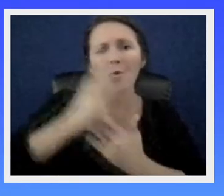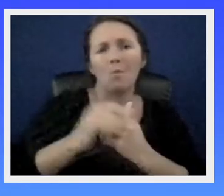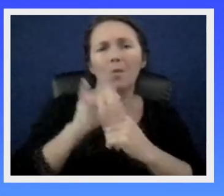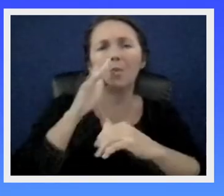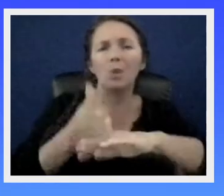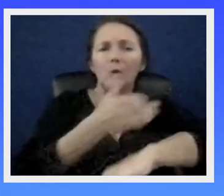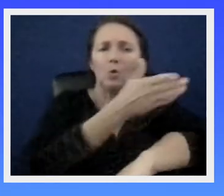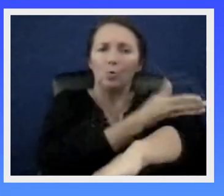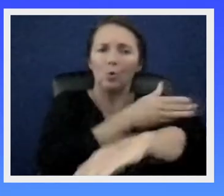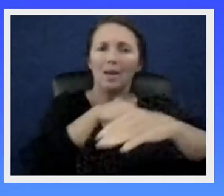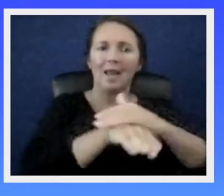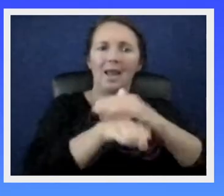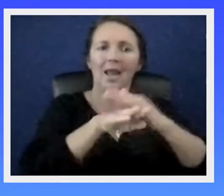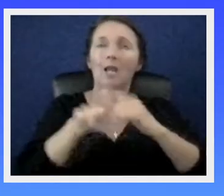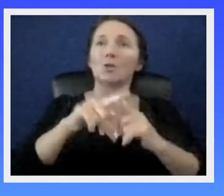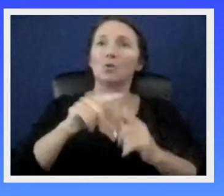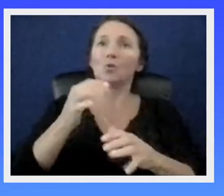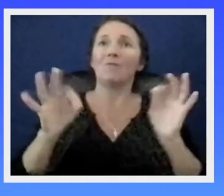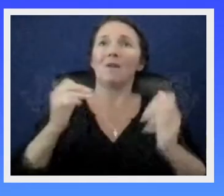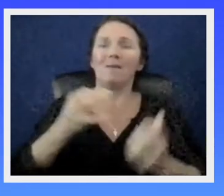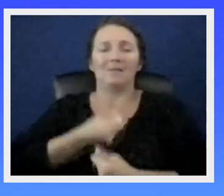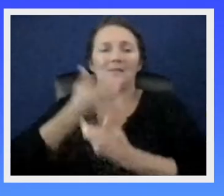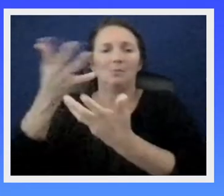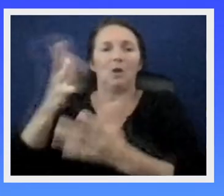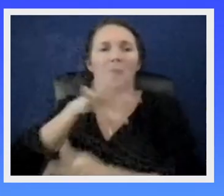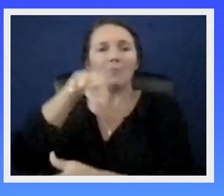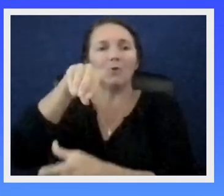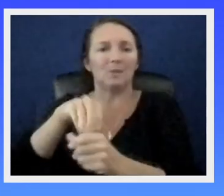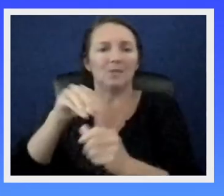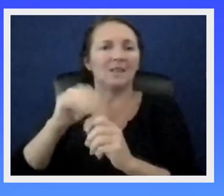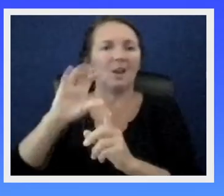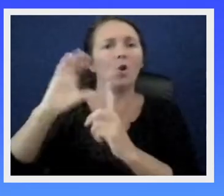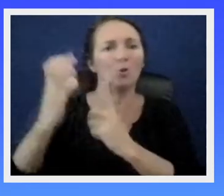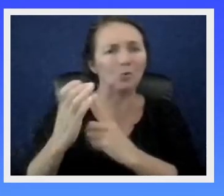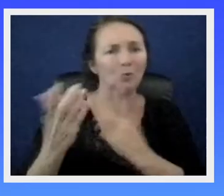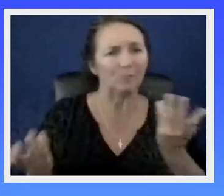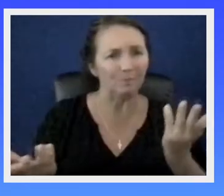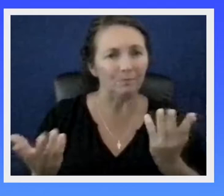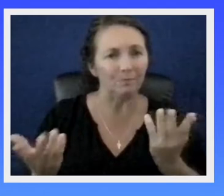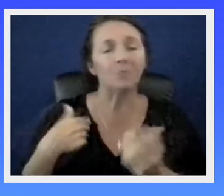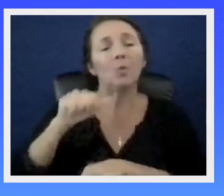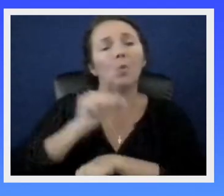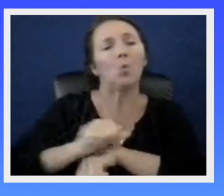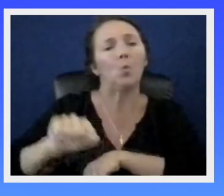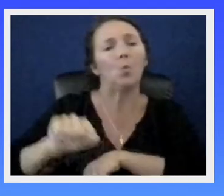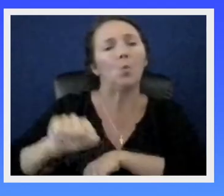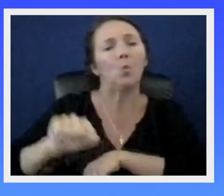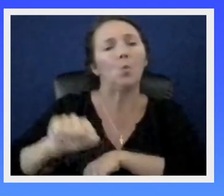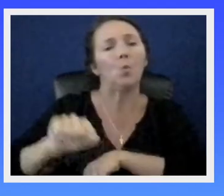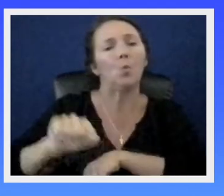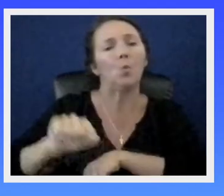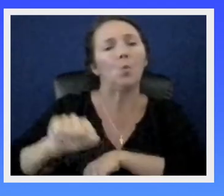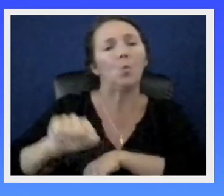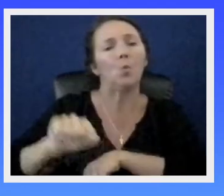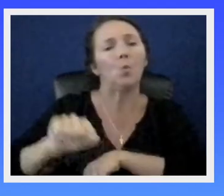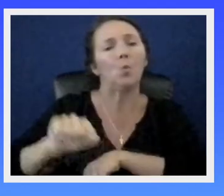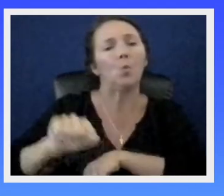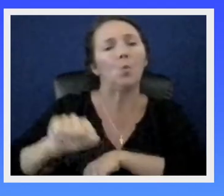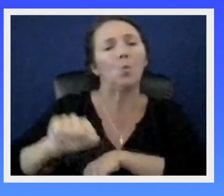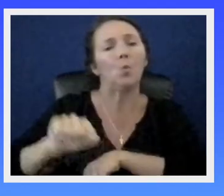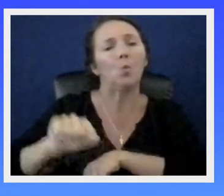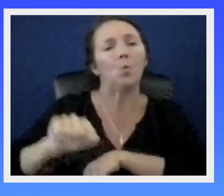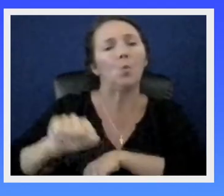expression and cultural participation. That's why we are working to engage candidates running for mayor and Boston residents